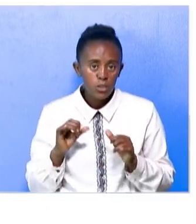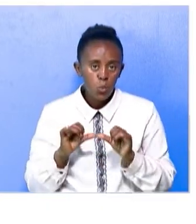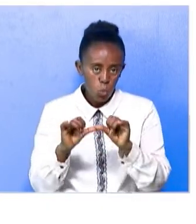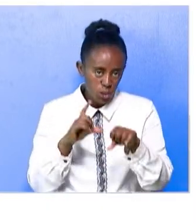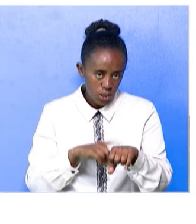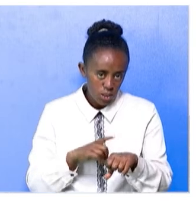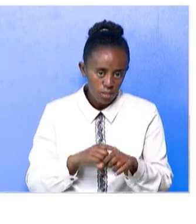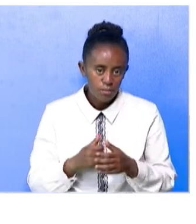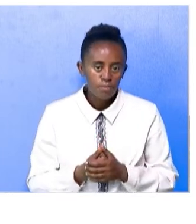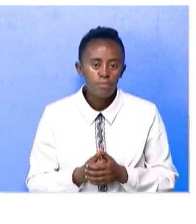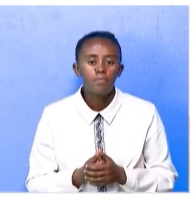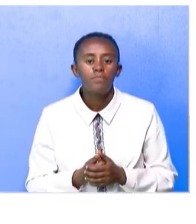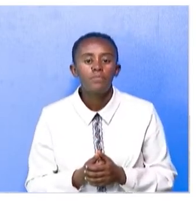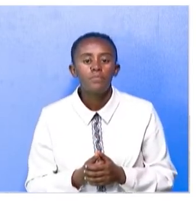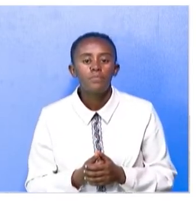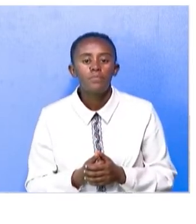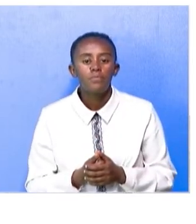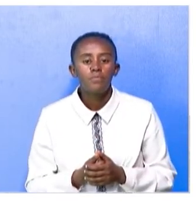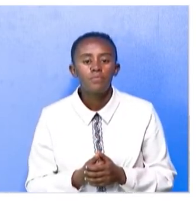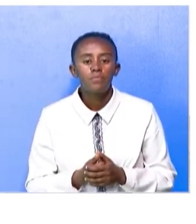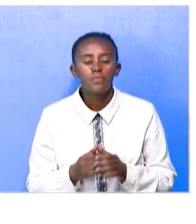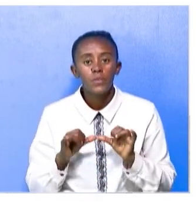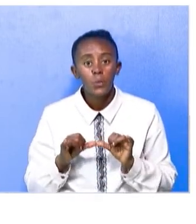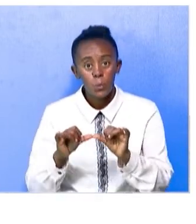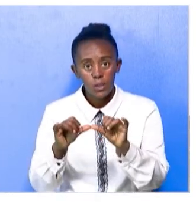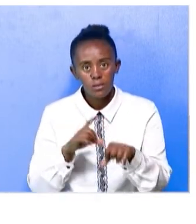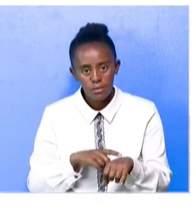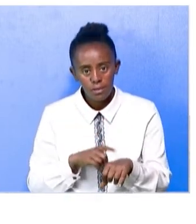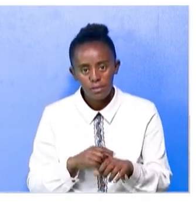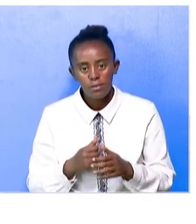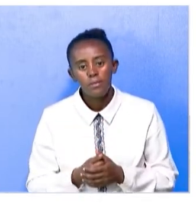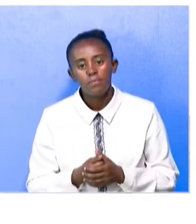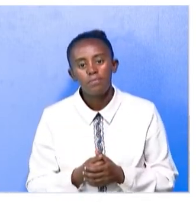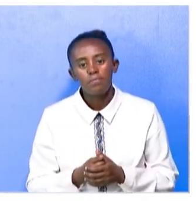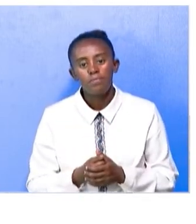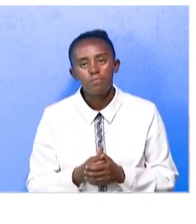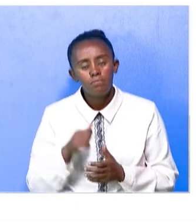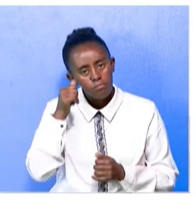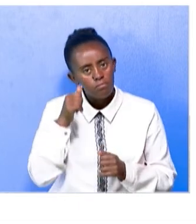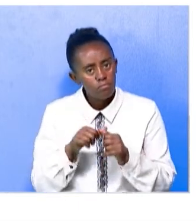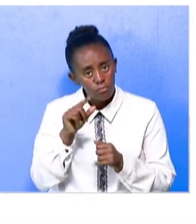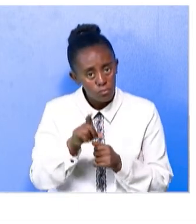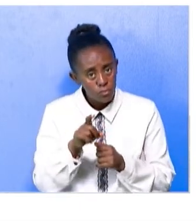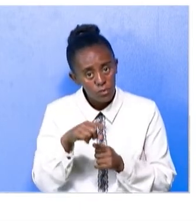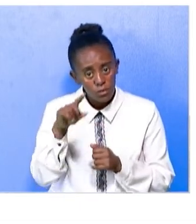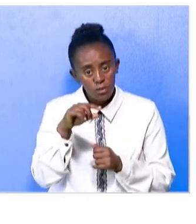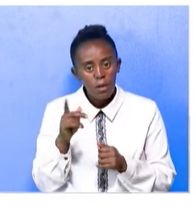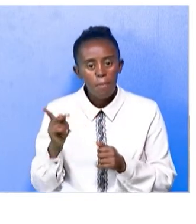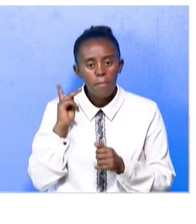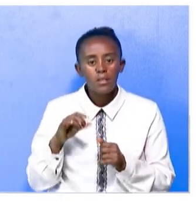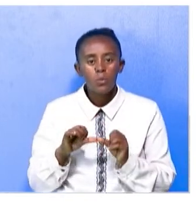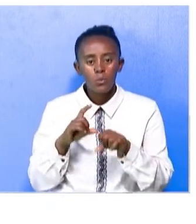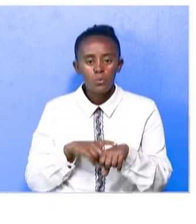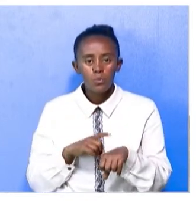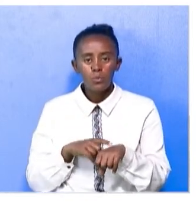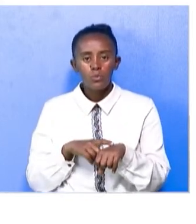tense. Past continuous tense. To remind you the past continuous tense form, that